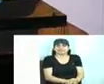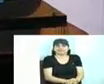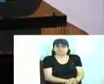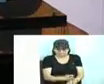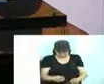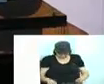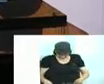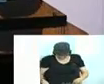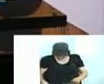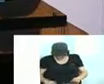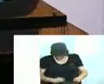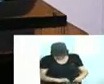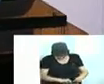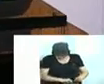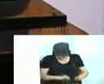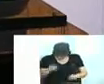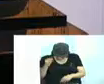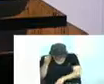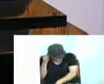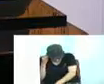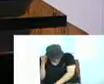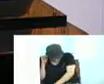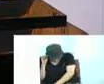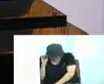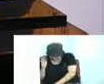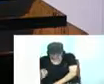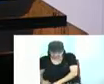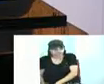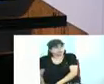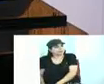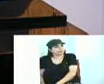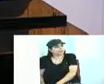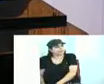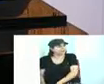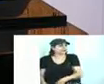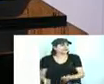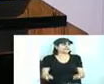Come with me, and you'll be